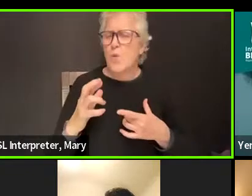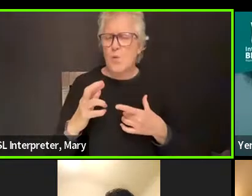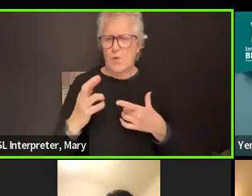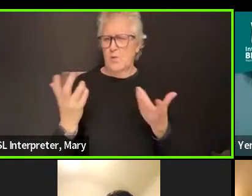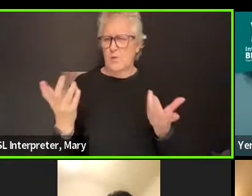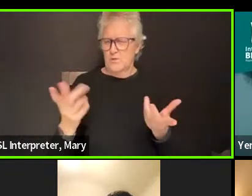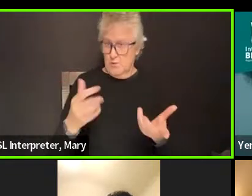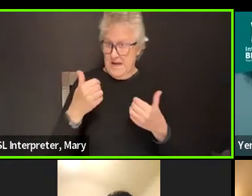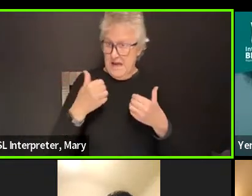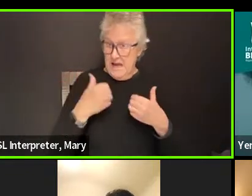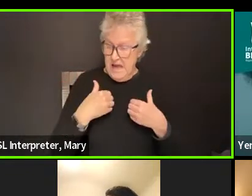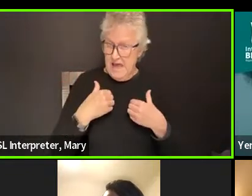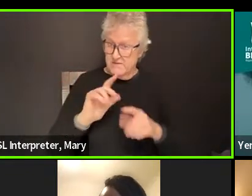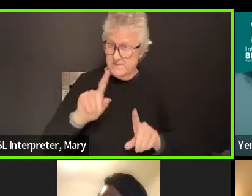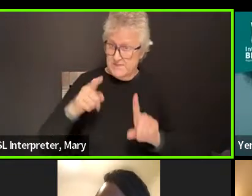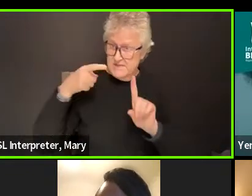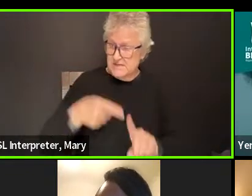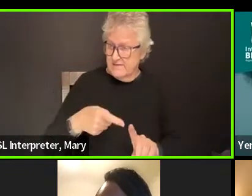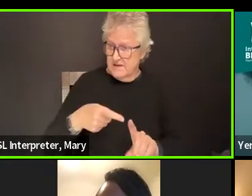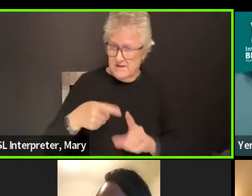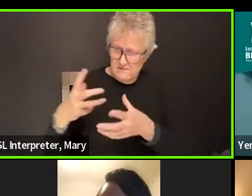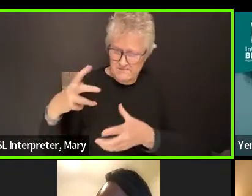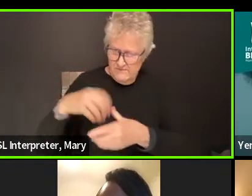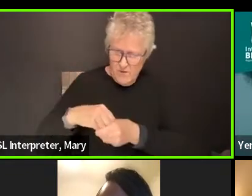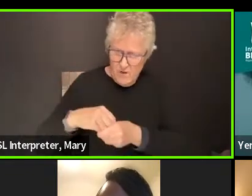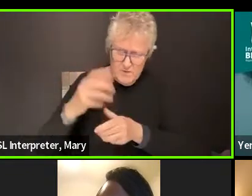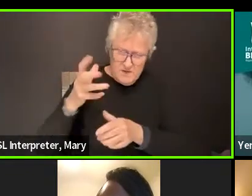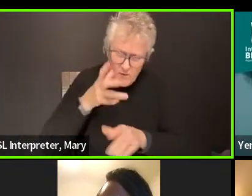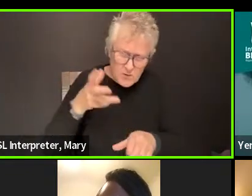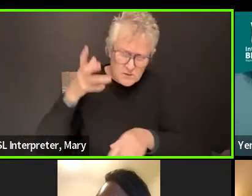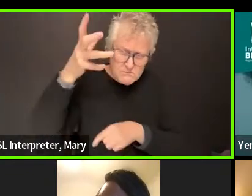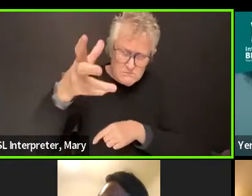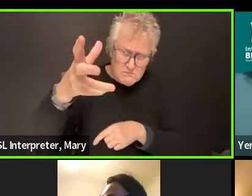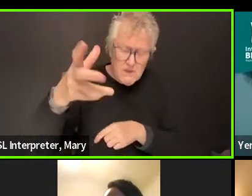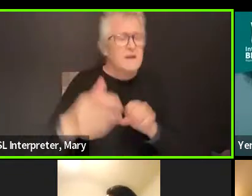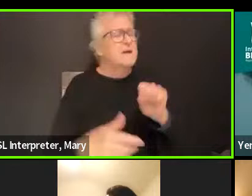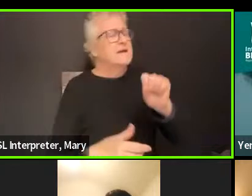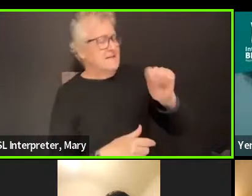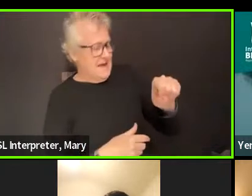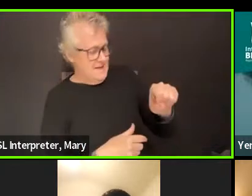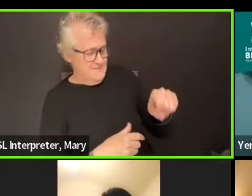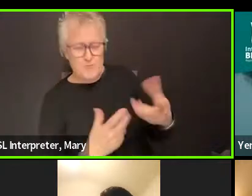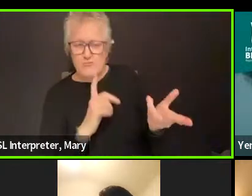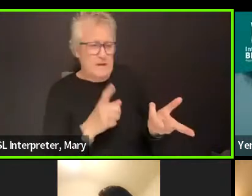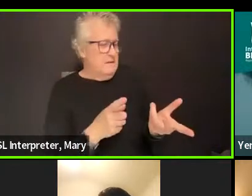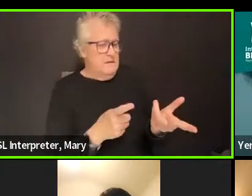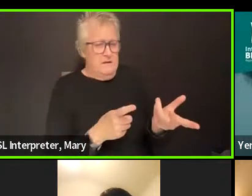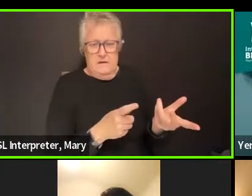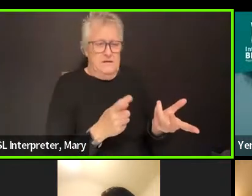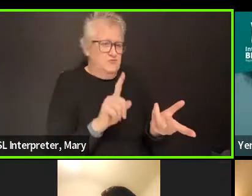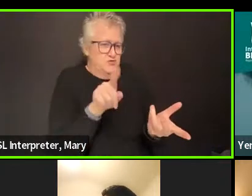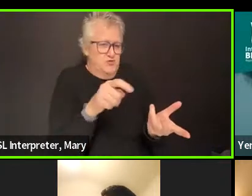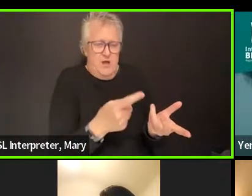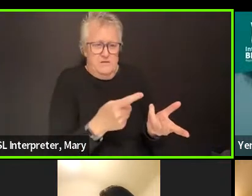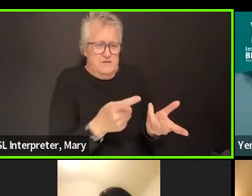work? Yeah, I think it's just to get them engaged and excited. I think, that